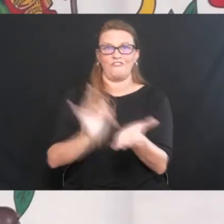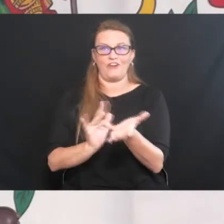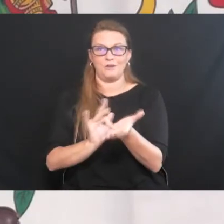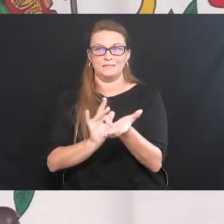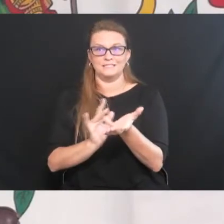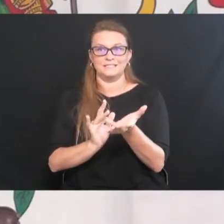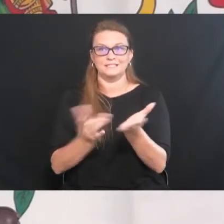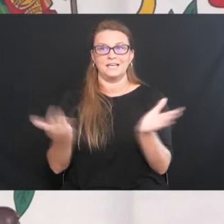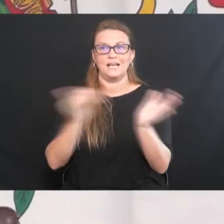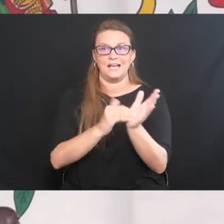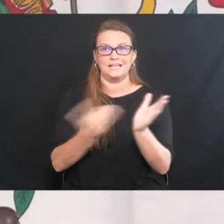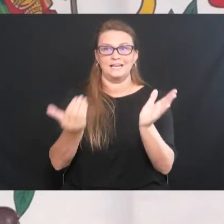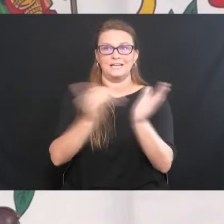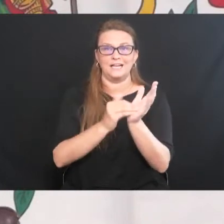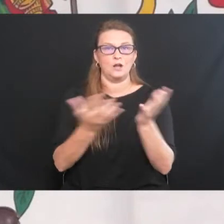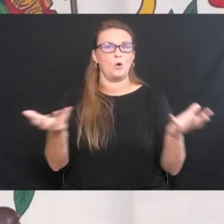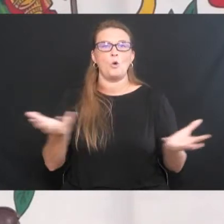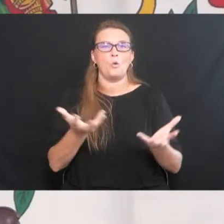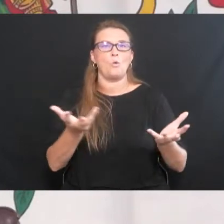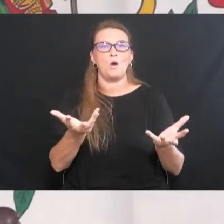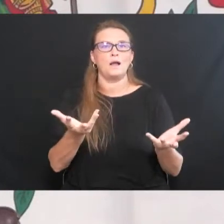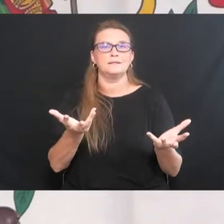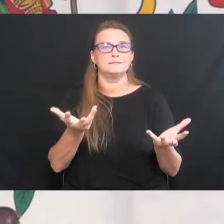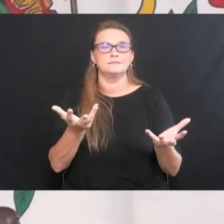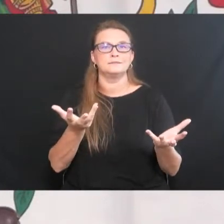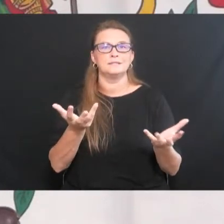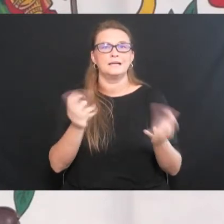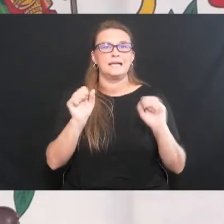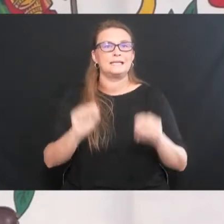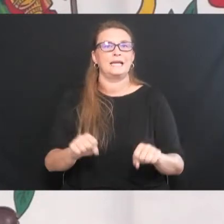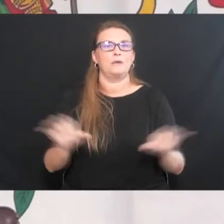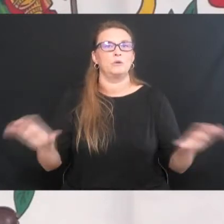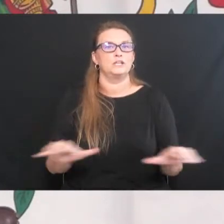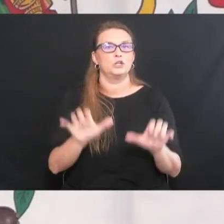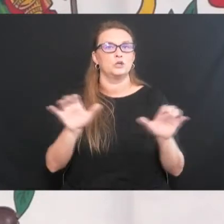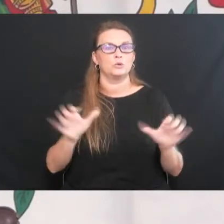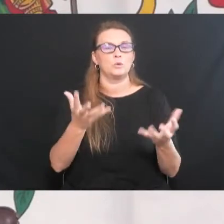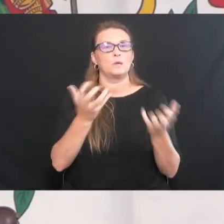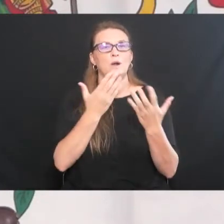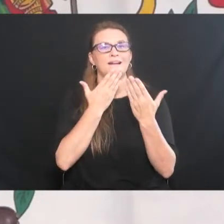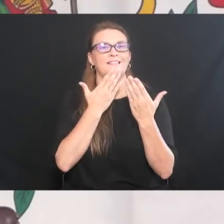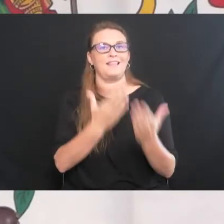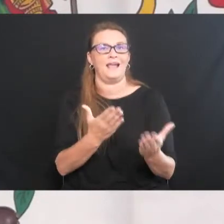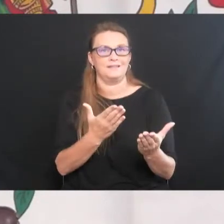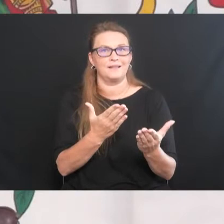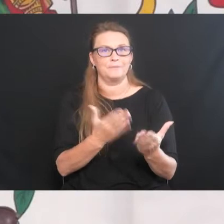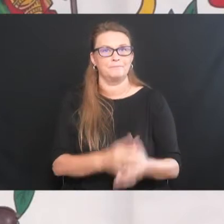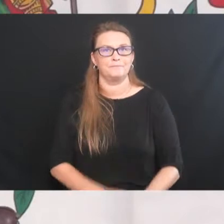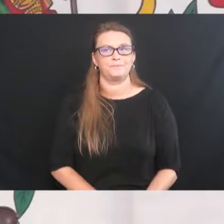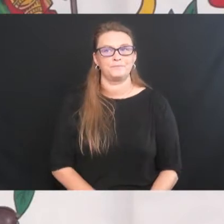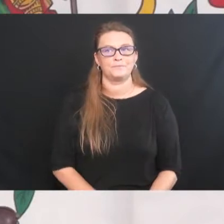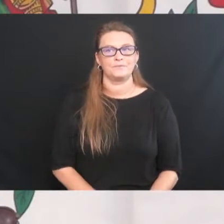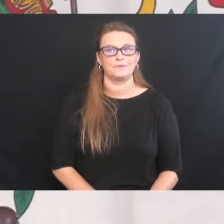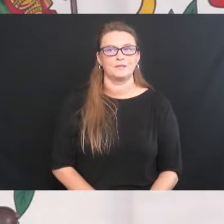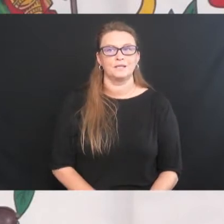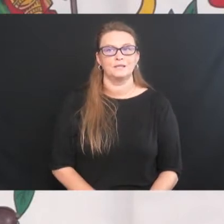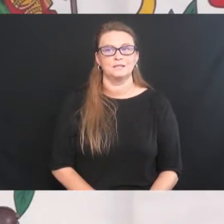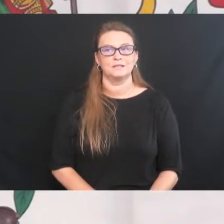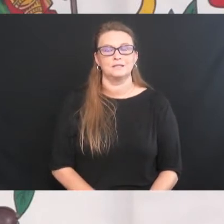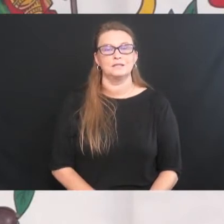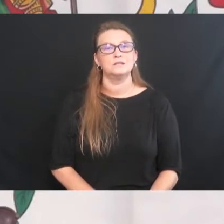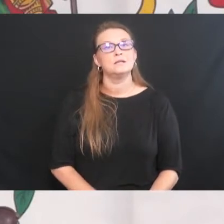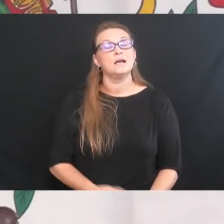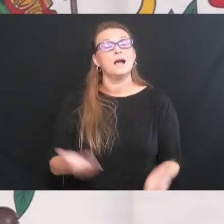over, what more could they possibly have done? We need to thank them beyond belief, and we just can't thank them enough.